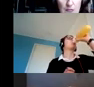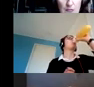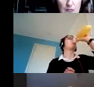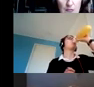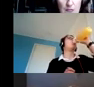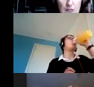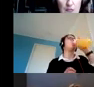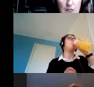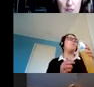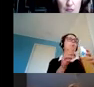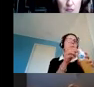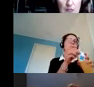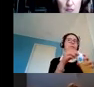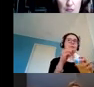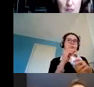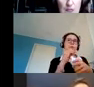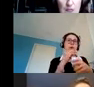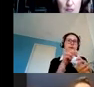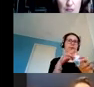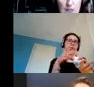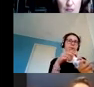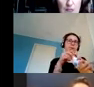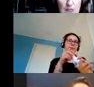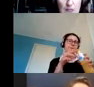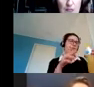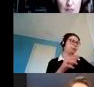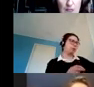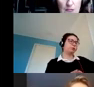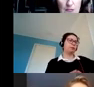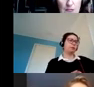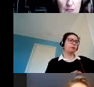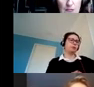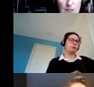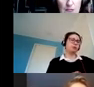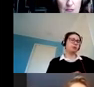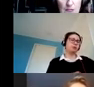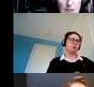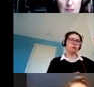by in the speeches that made by previous speakers. So